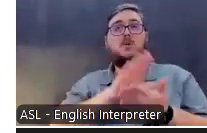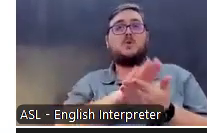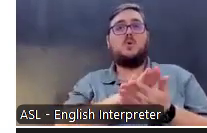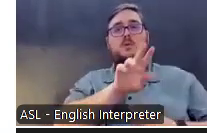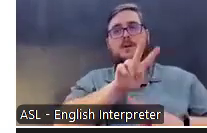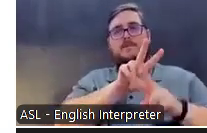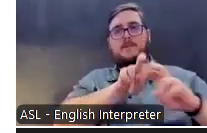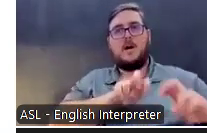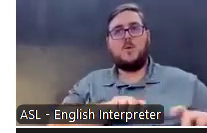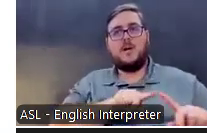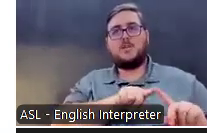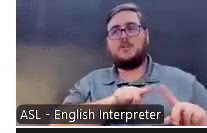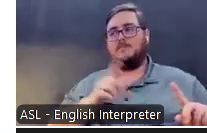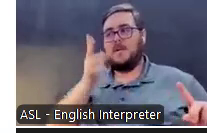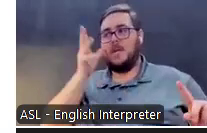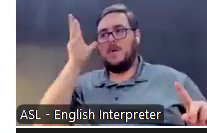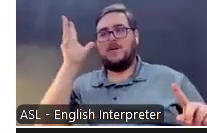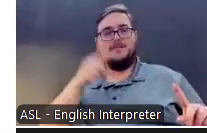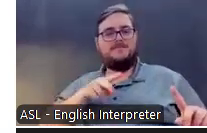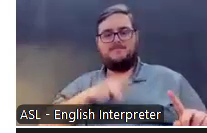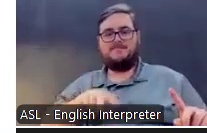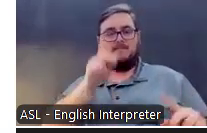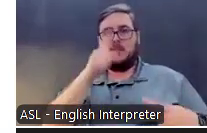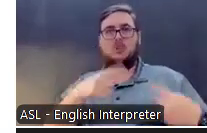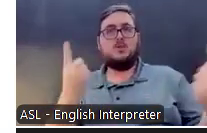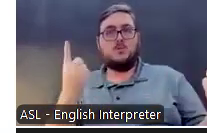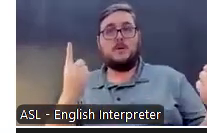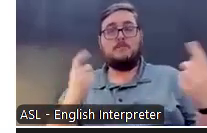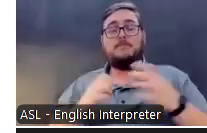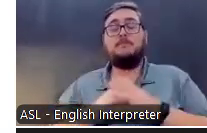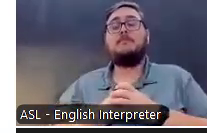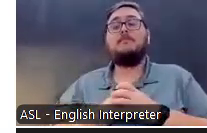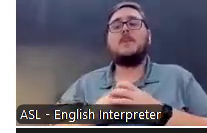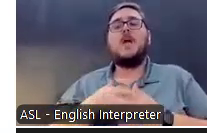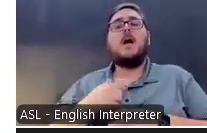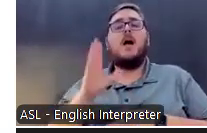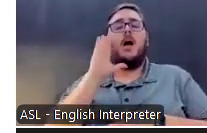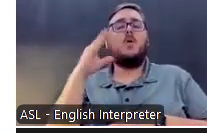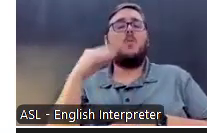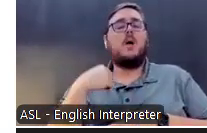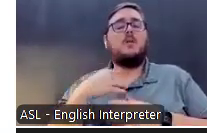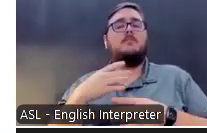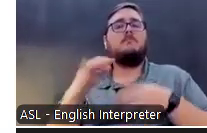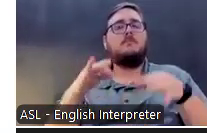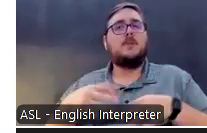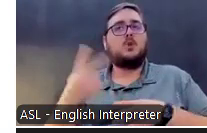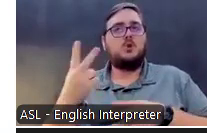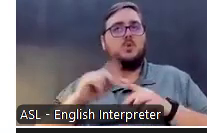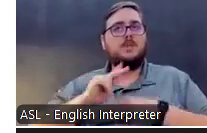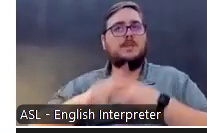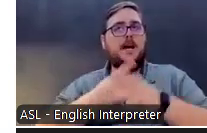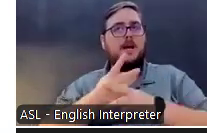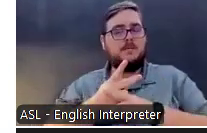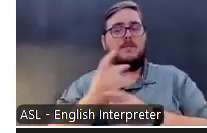types of independent educational evaluations. The first type of independent evaluation I'm going to